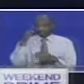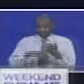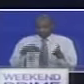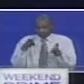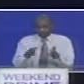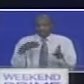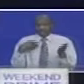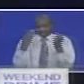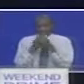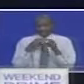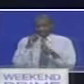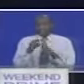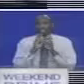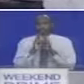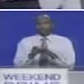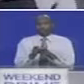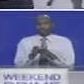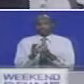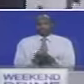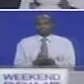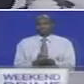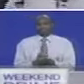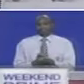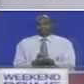tonight with that report.